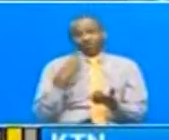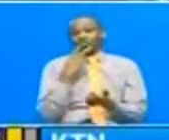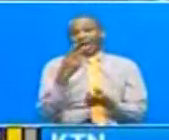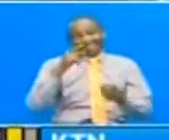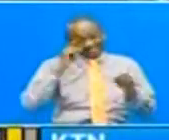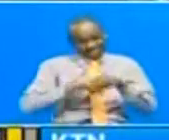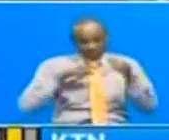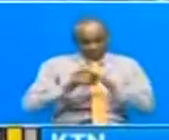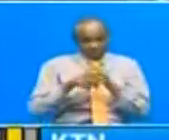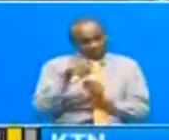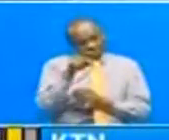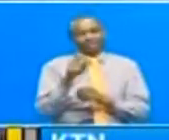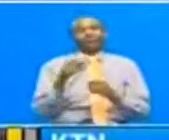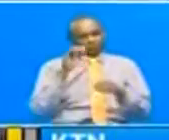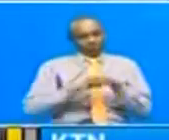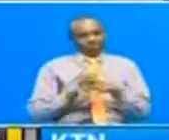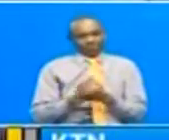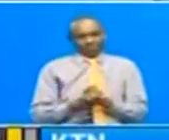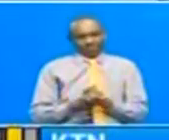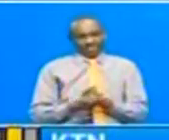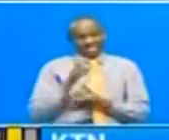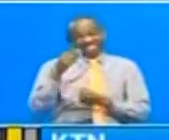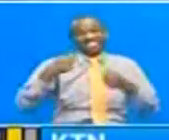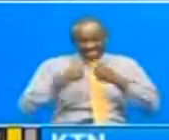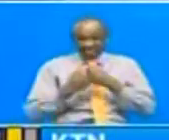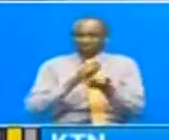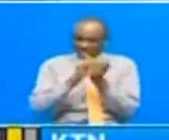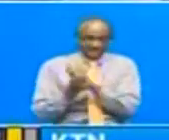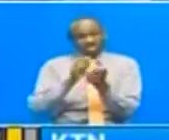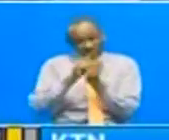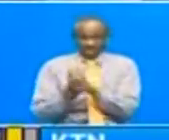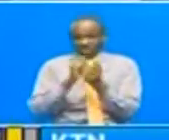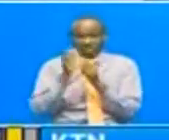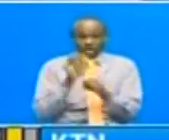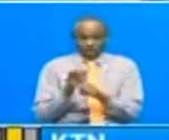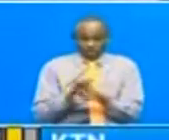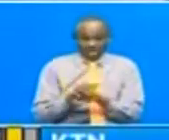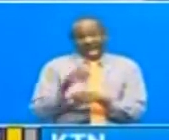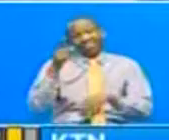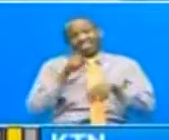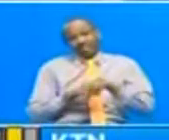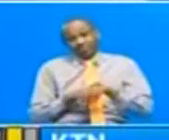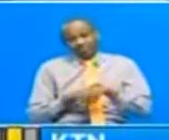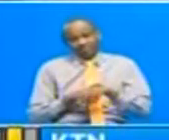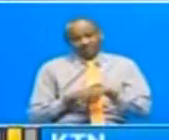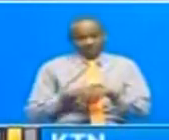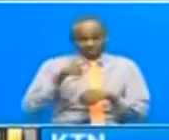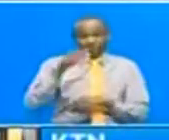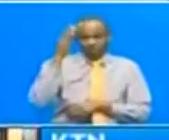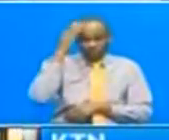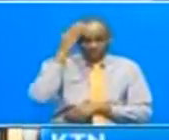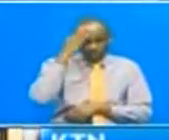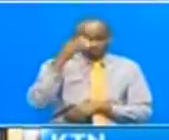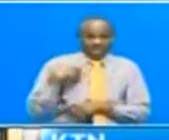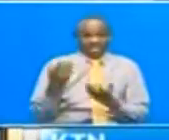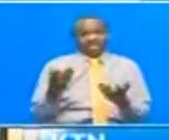end of season was Kenya's toughest. Mchezo huu unabadilika, unaenda ukibadilika, unaenda ukibadilika. Na saa zingine kama vile mnavyojua michezo